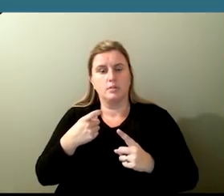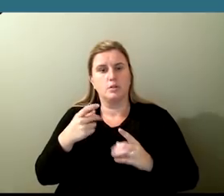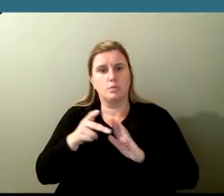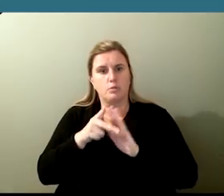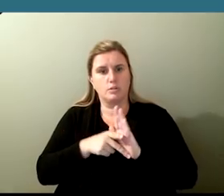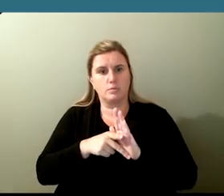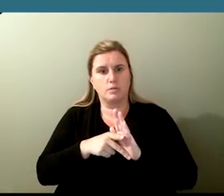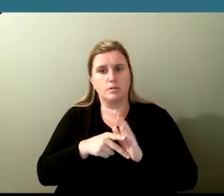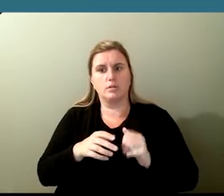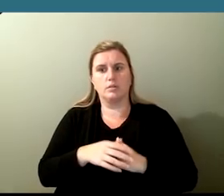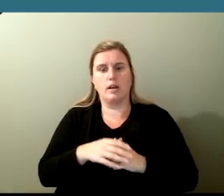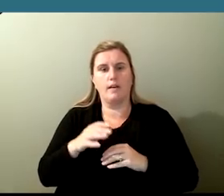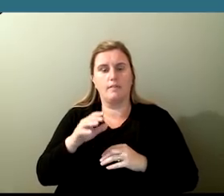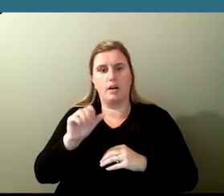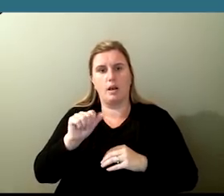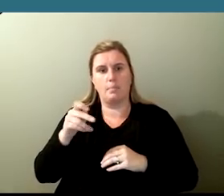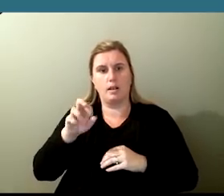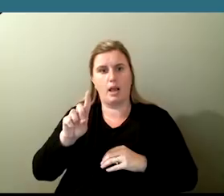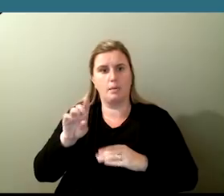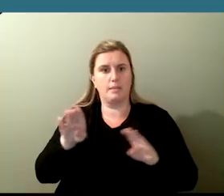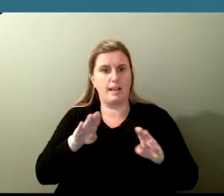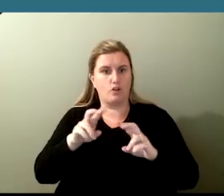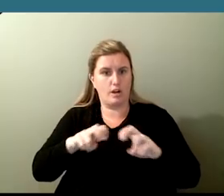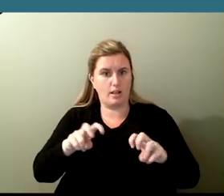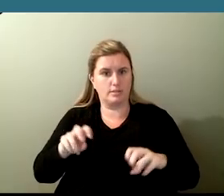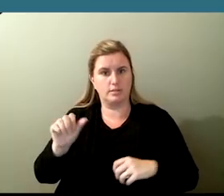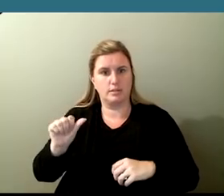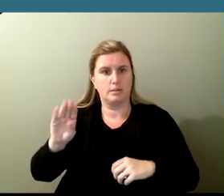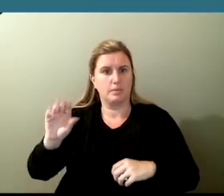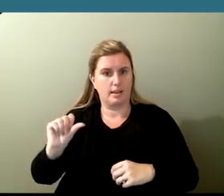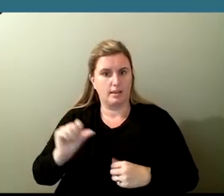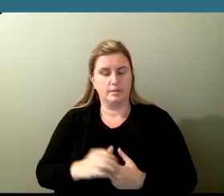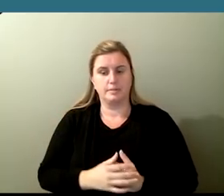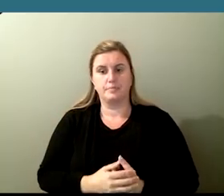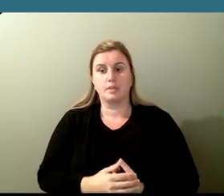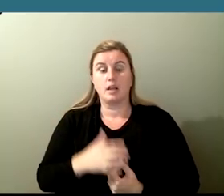of applied behavioral analysis. So